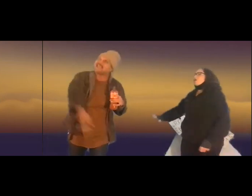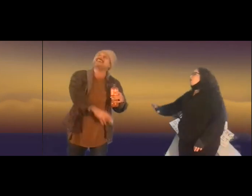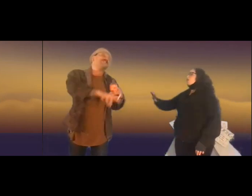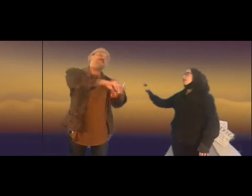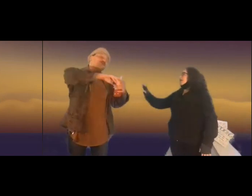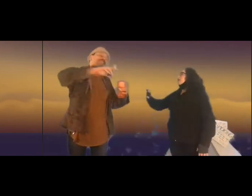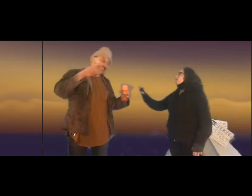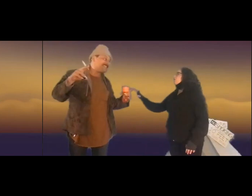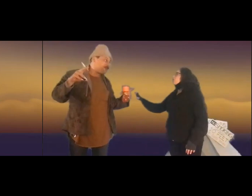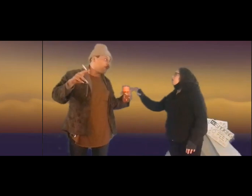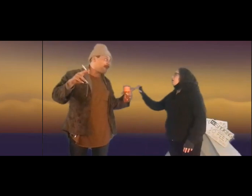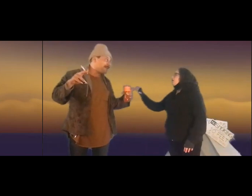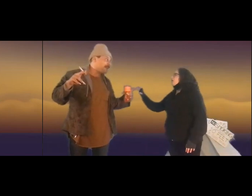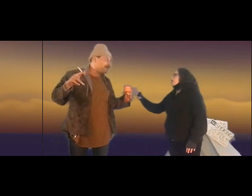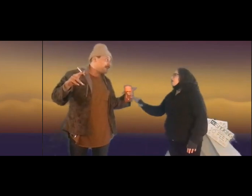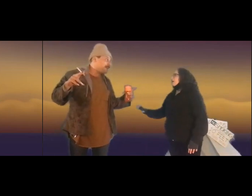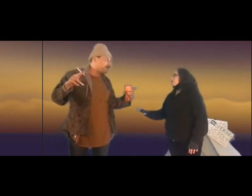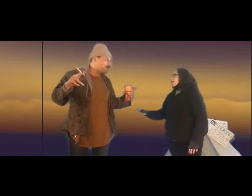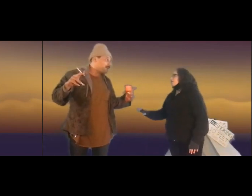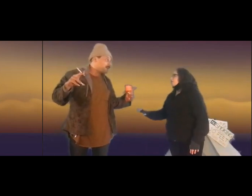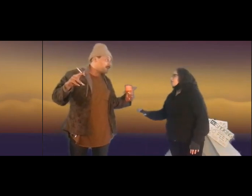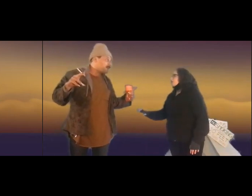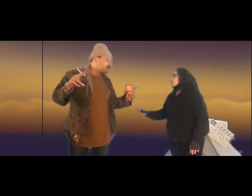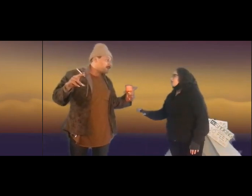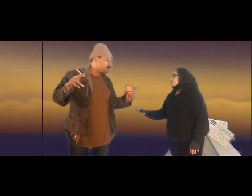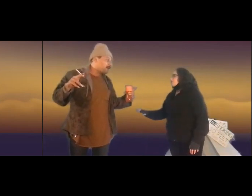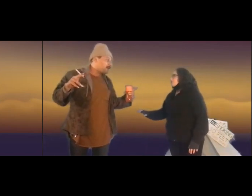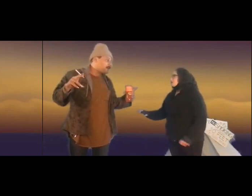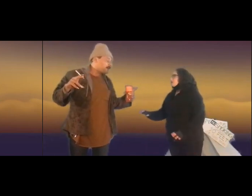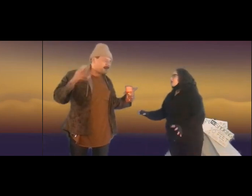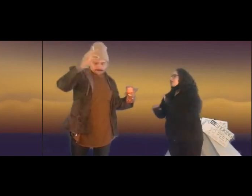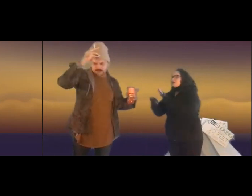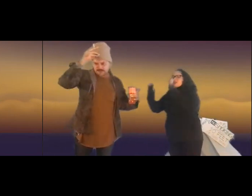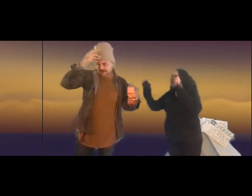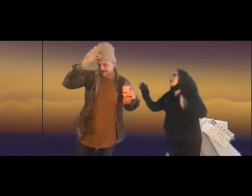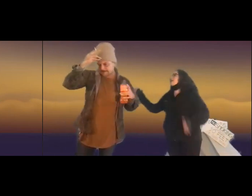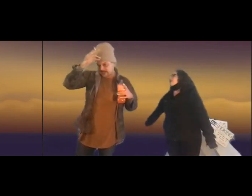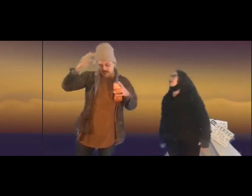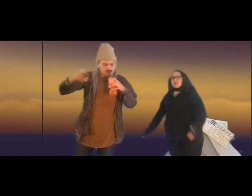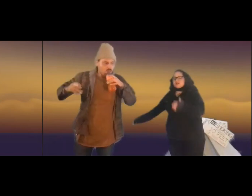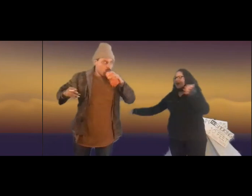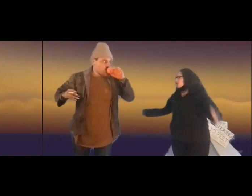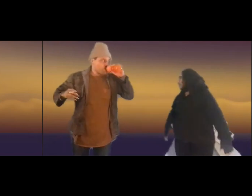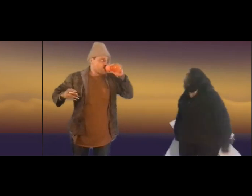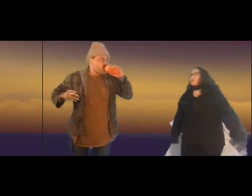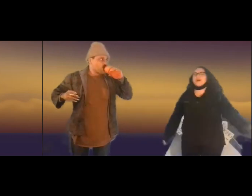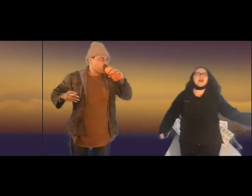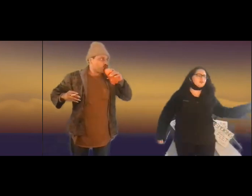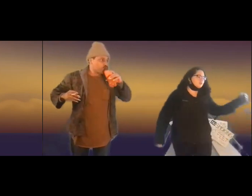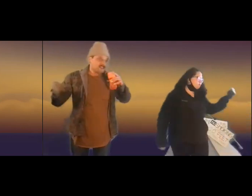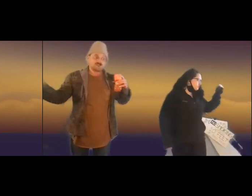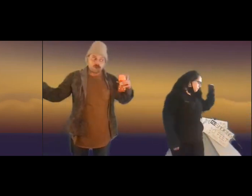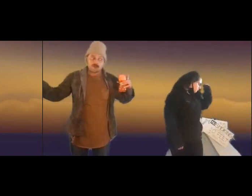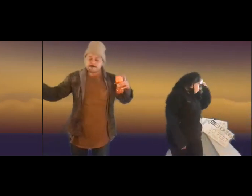woman is the most decent woman. Who are we talking about? Could you just go away, please? I just want to go to